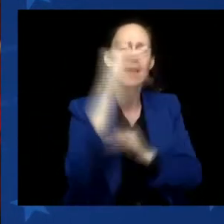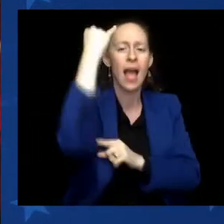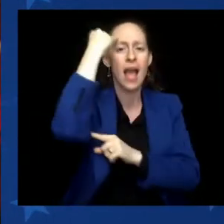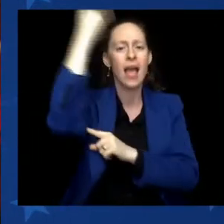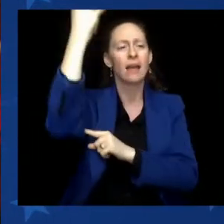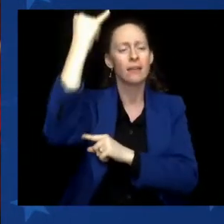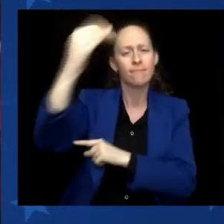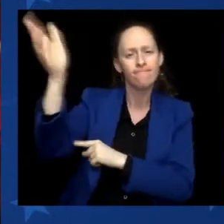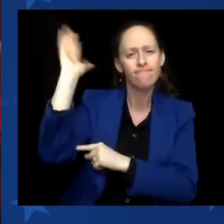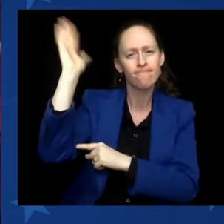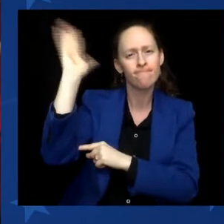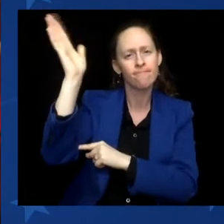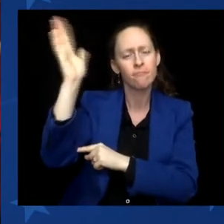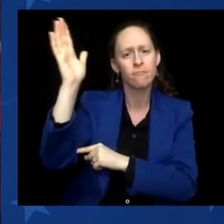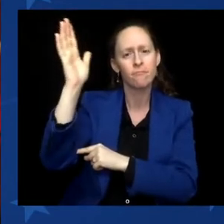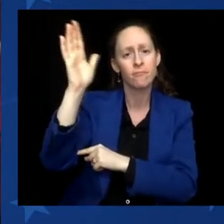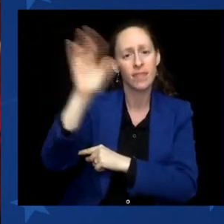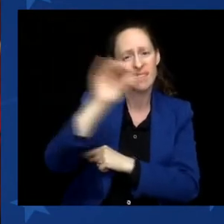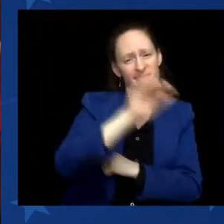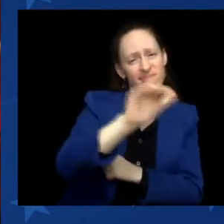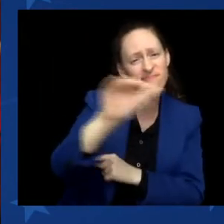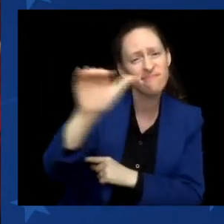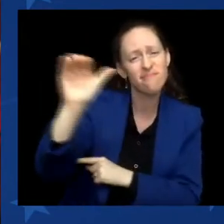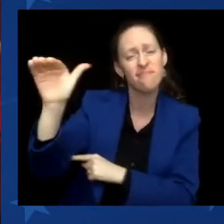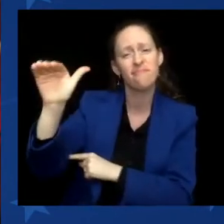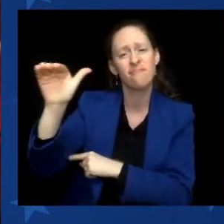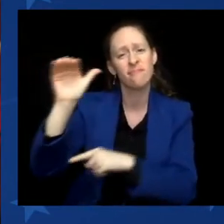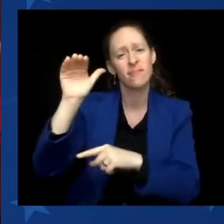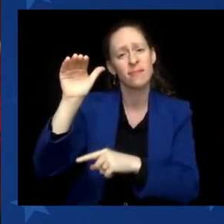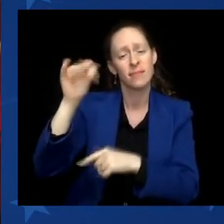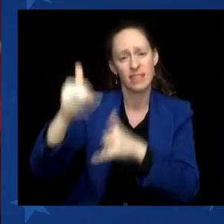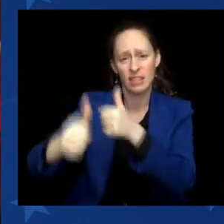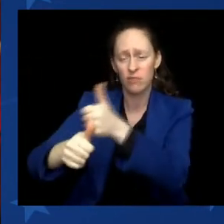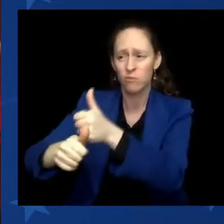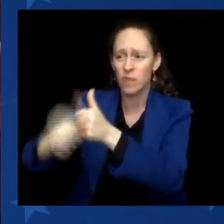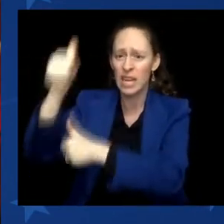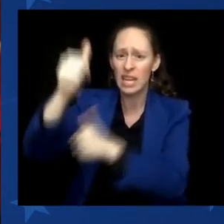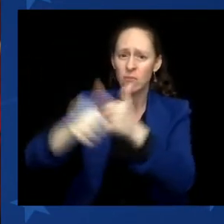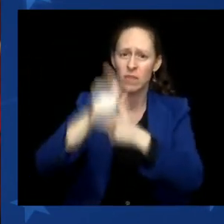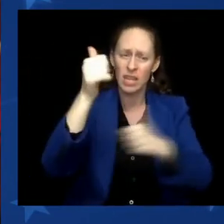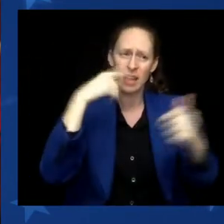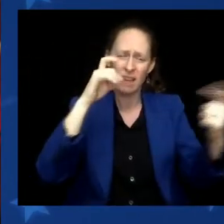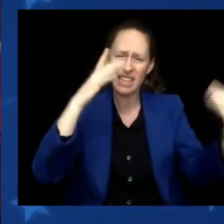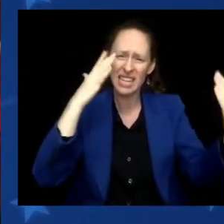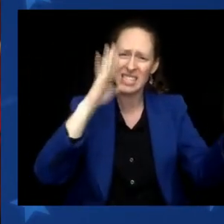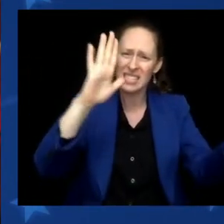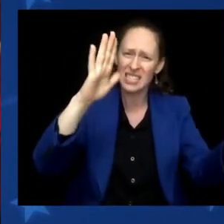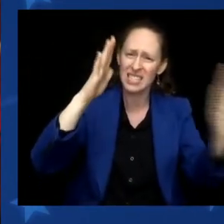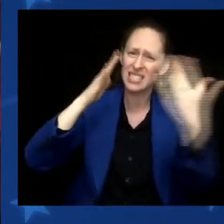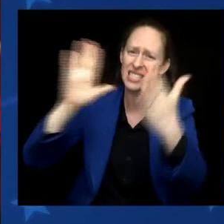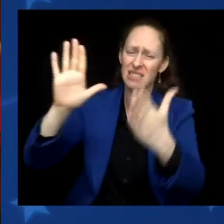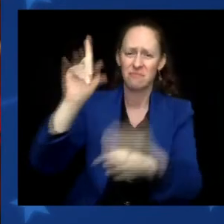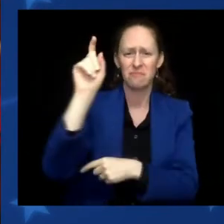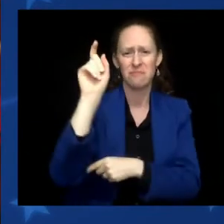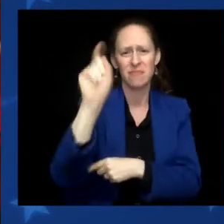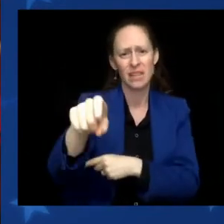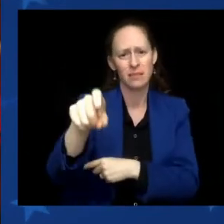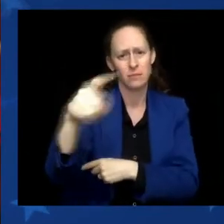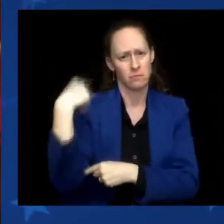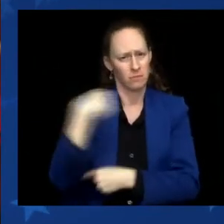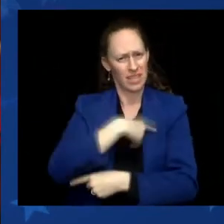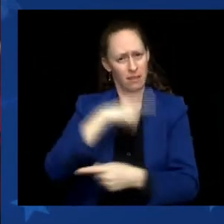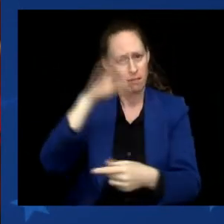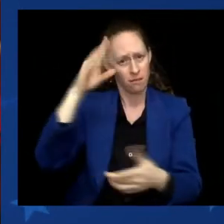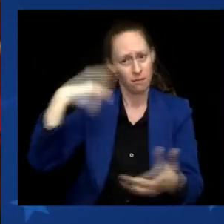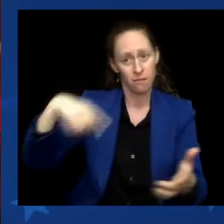power we have in our own hands to meet these threats, and about the incredible future that lies in front